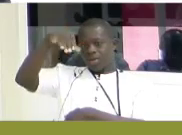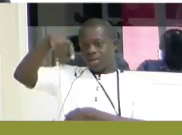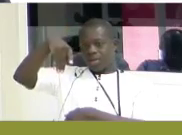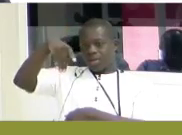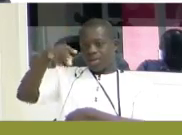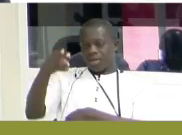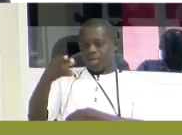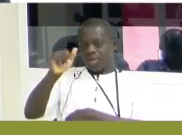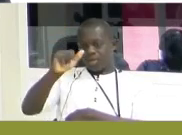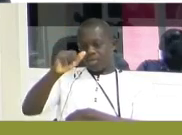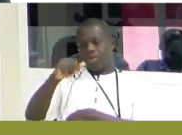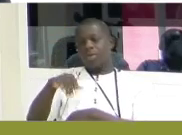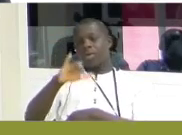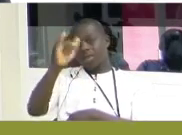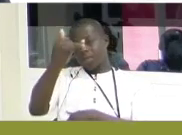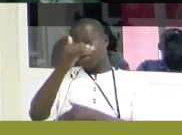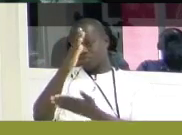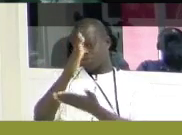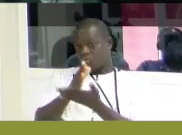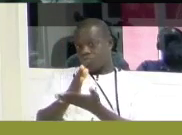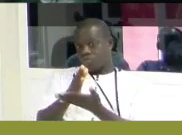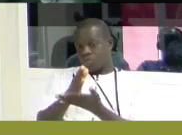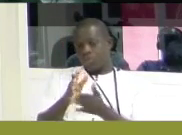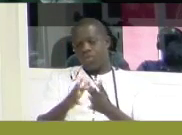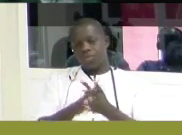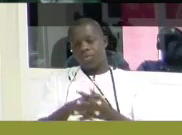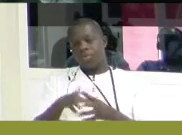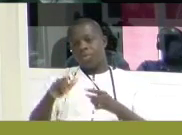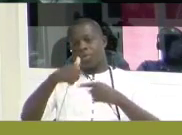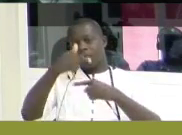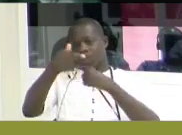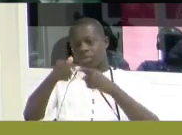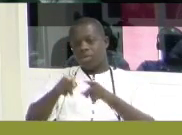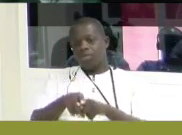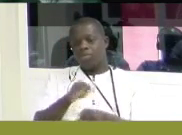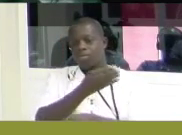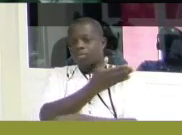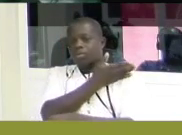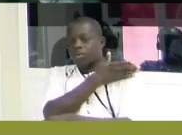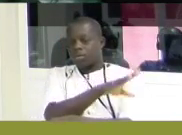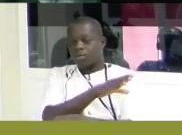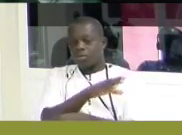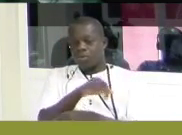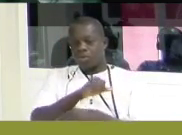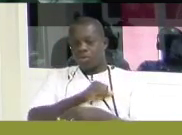Yes, that's true. And after she eventually left